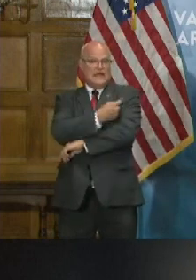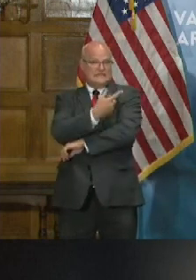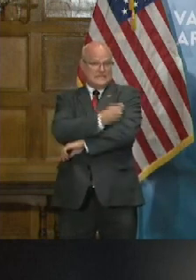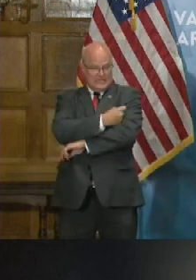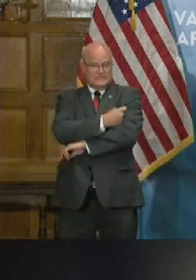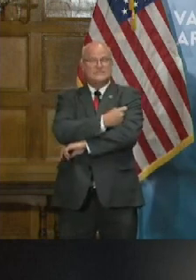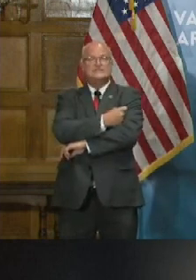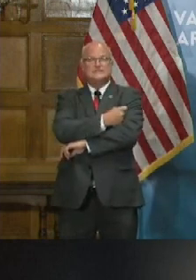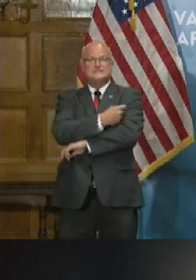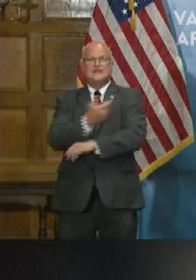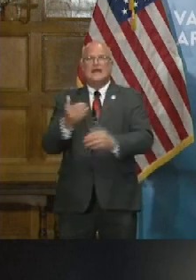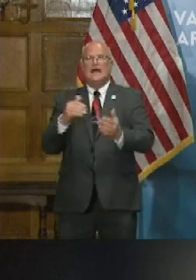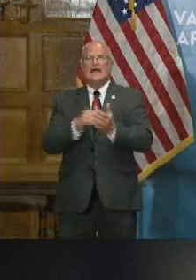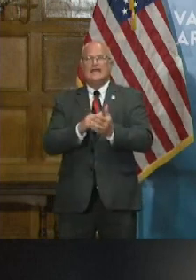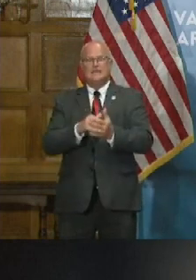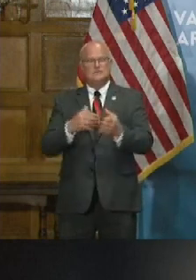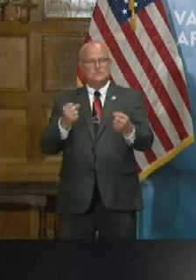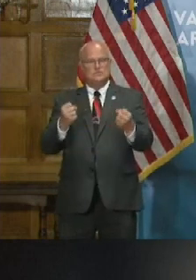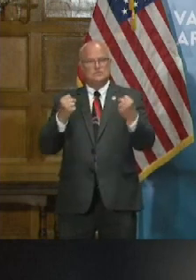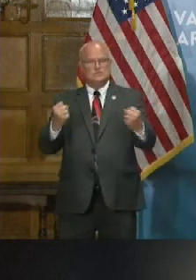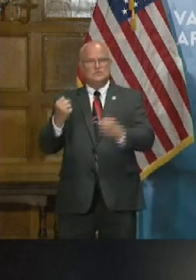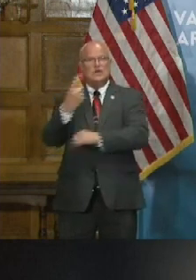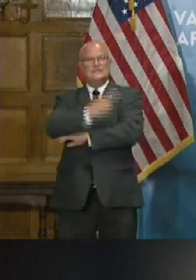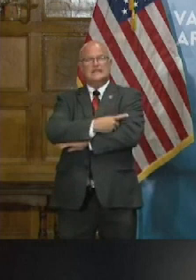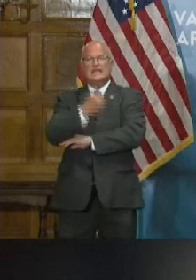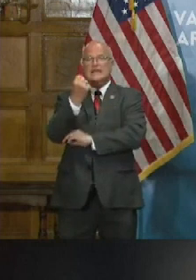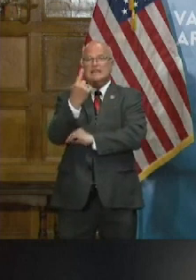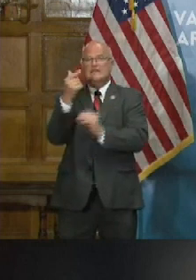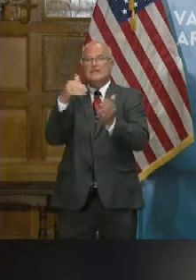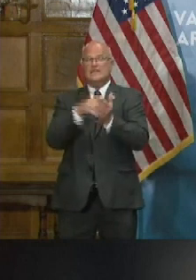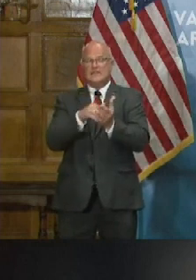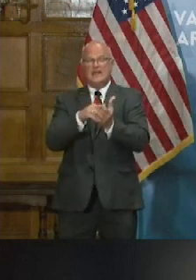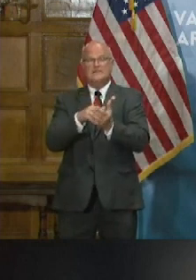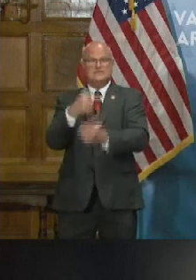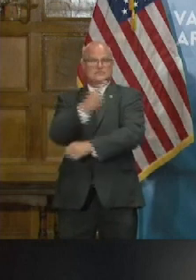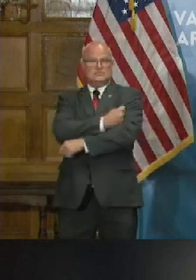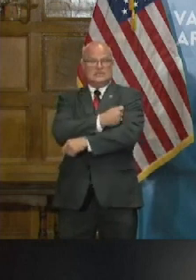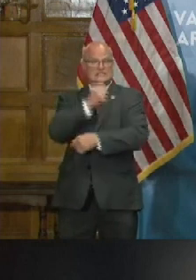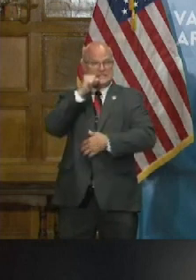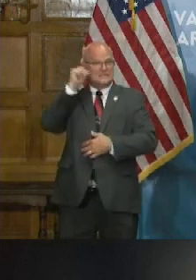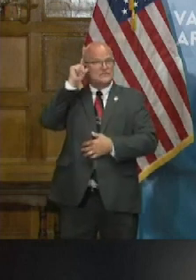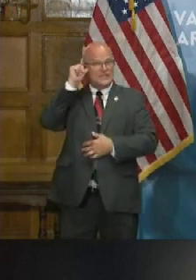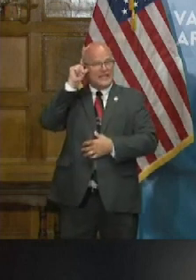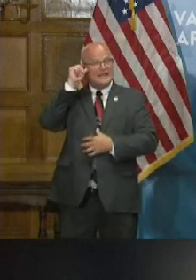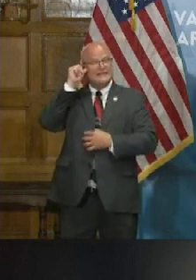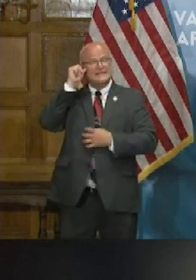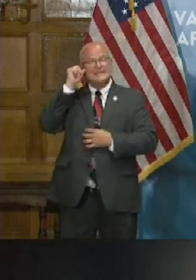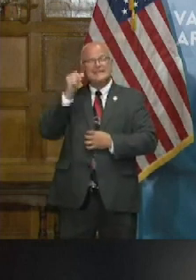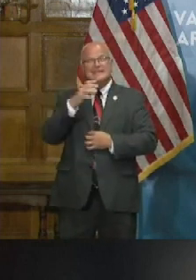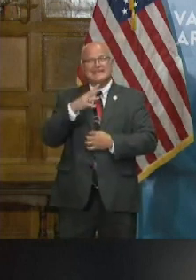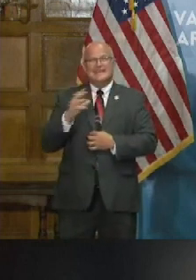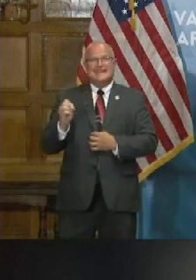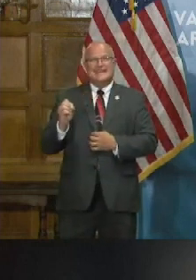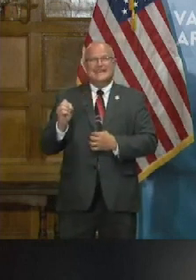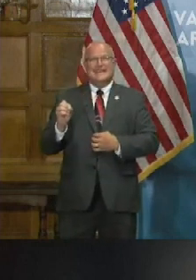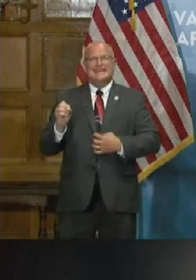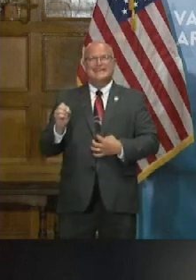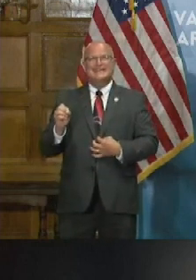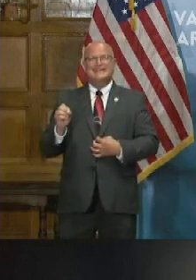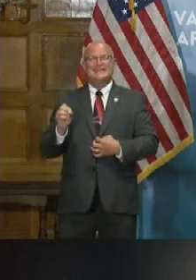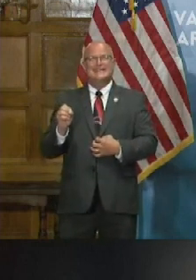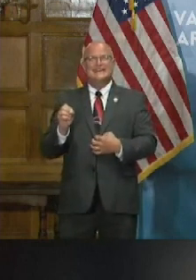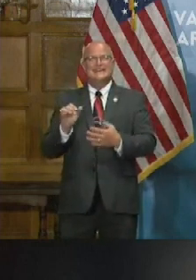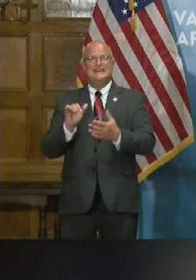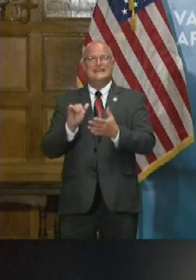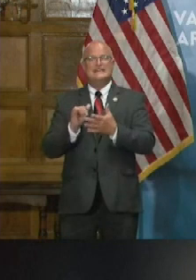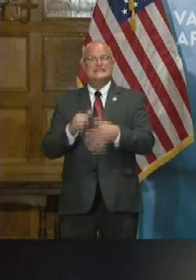vaccinations, again, we had a very strong day with 11,000 doses that were given yesterday, and